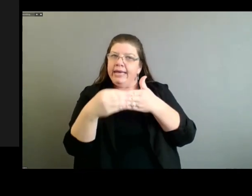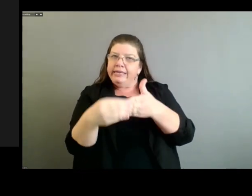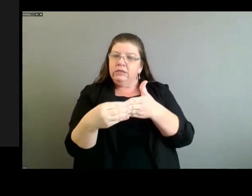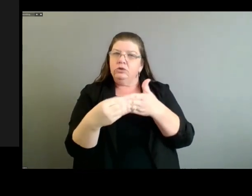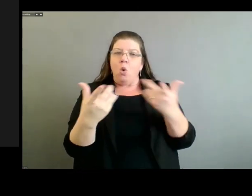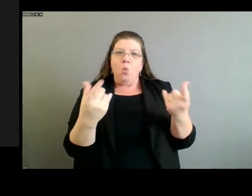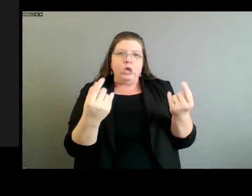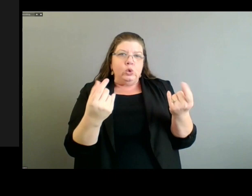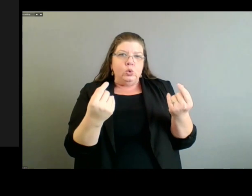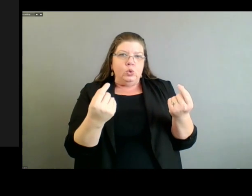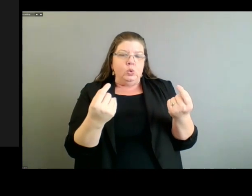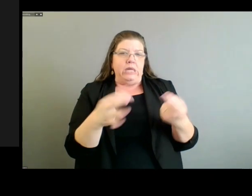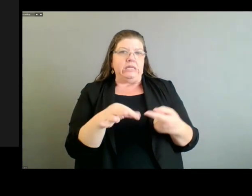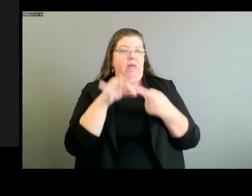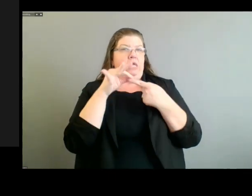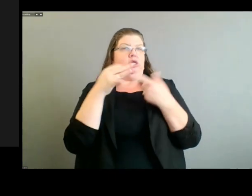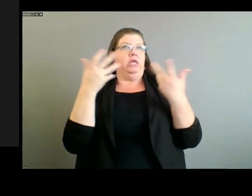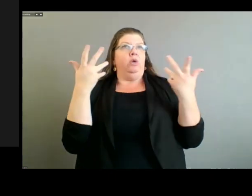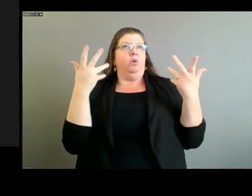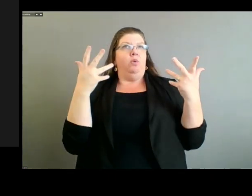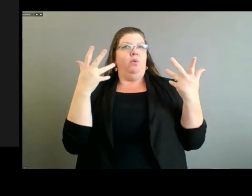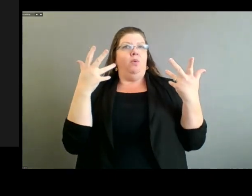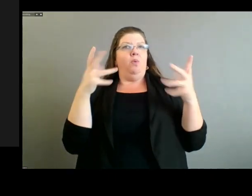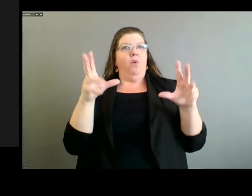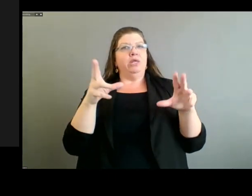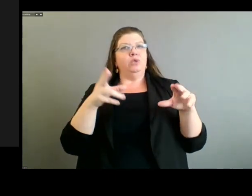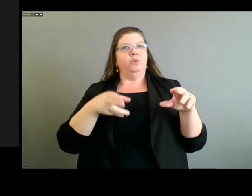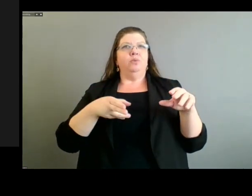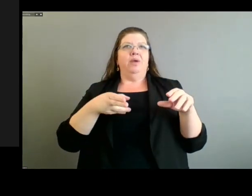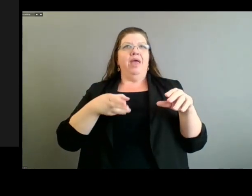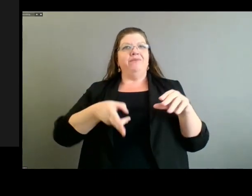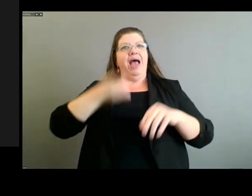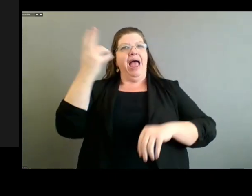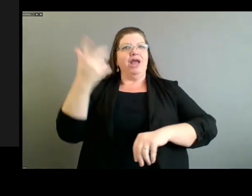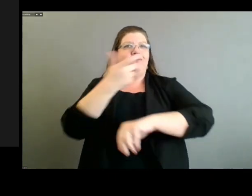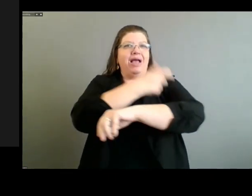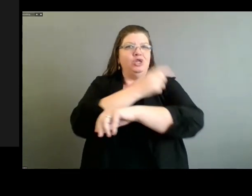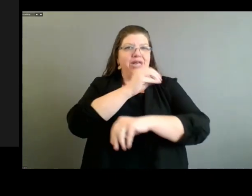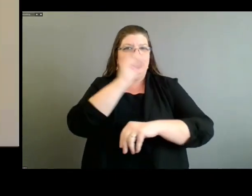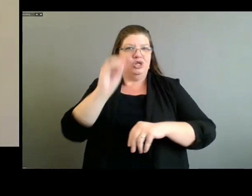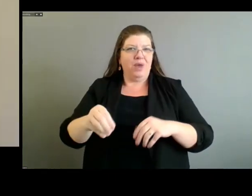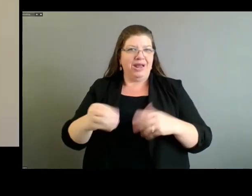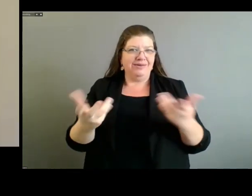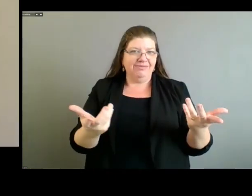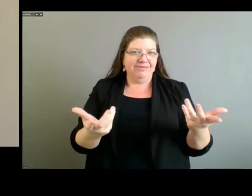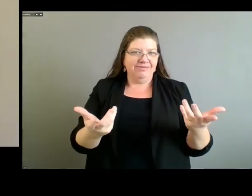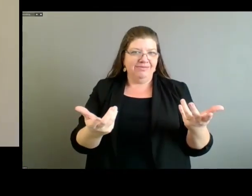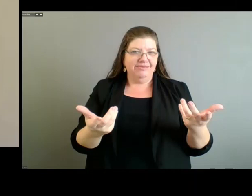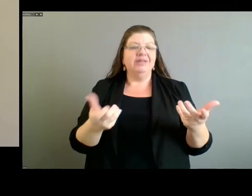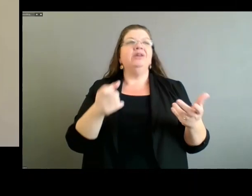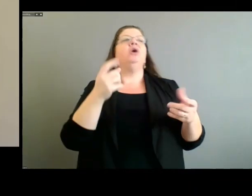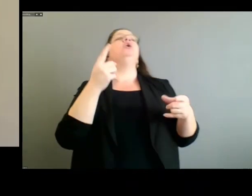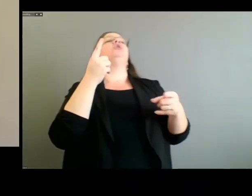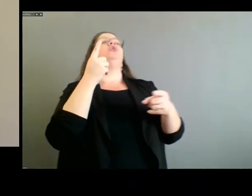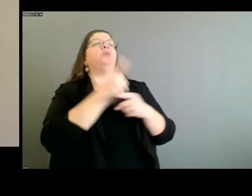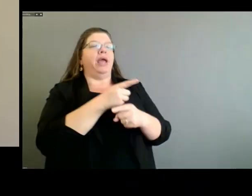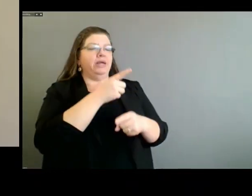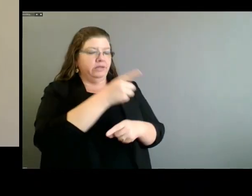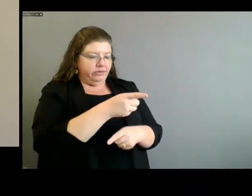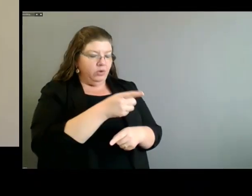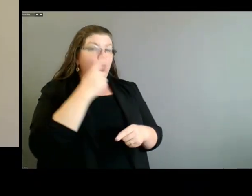what to do, especially once you hit a higher vaccination rate. Yes, that is correct, Tom. We